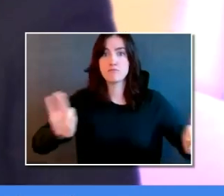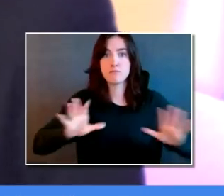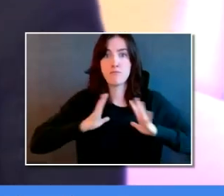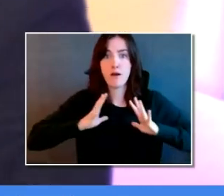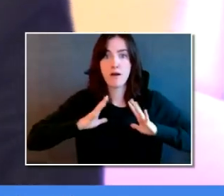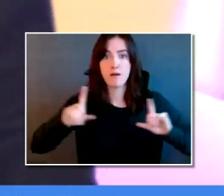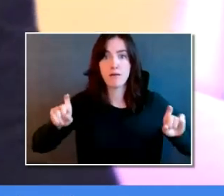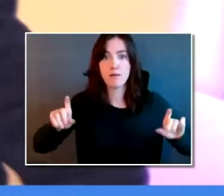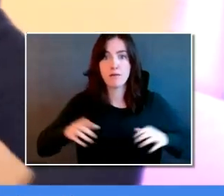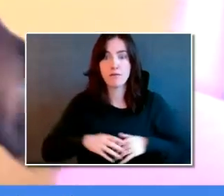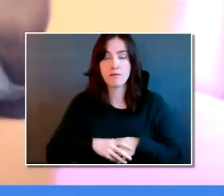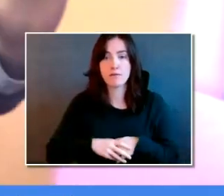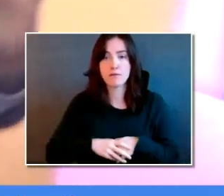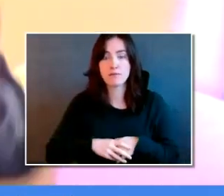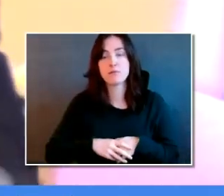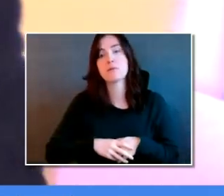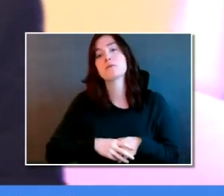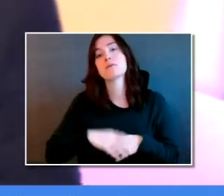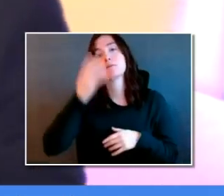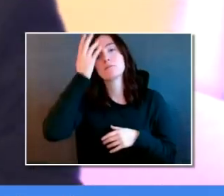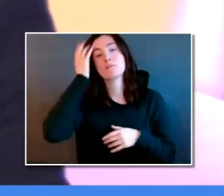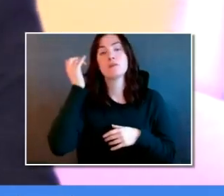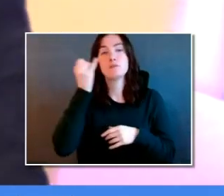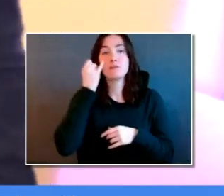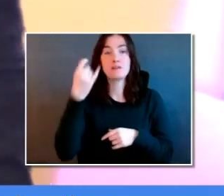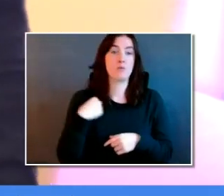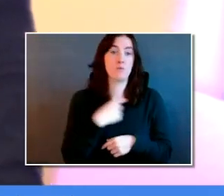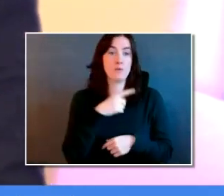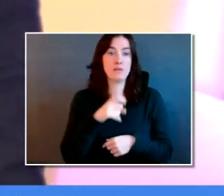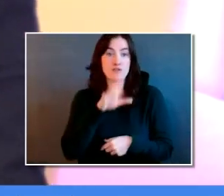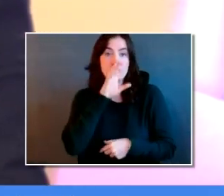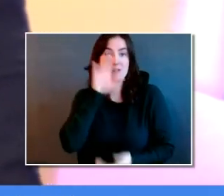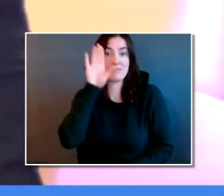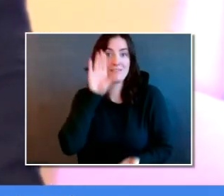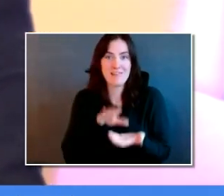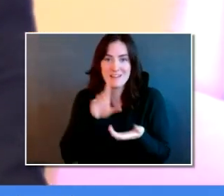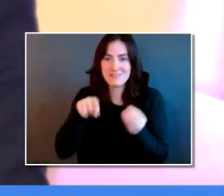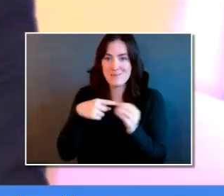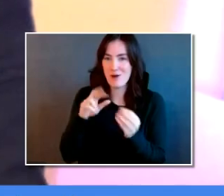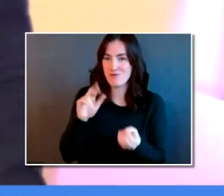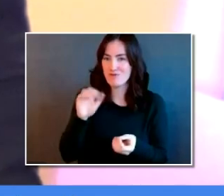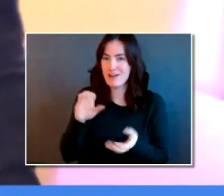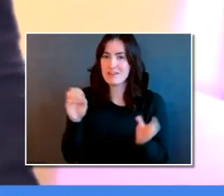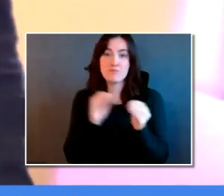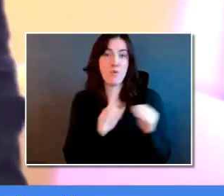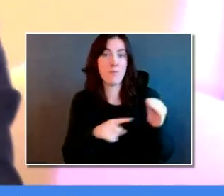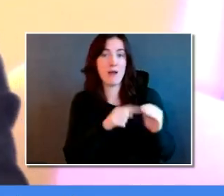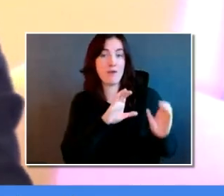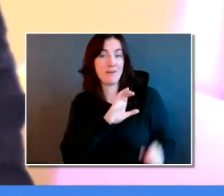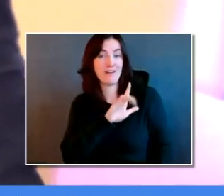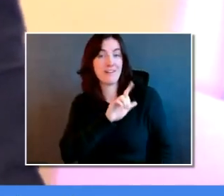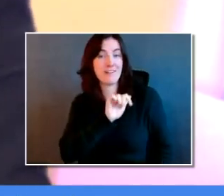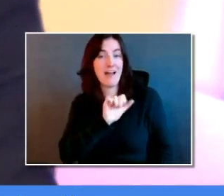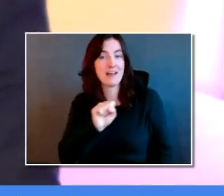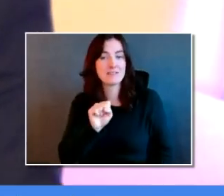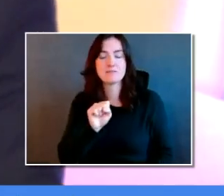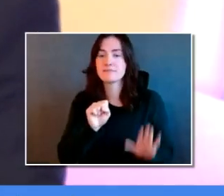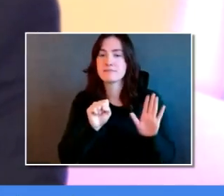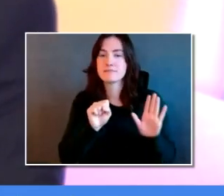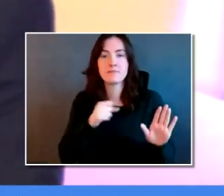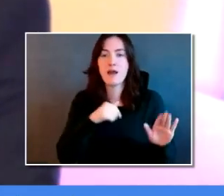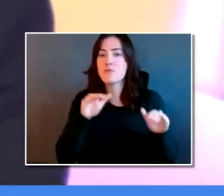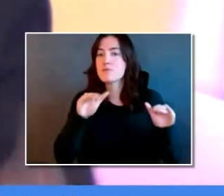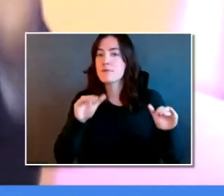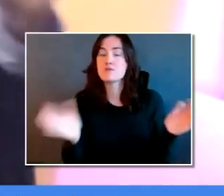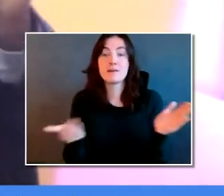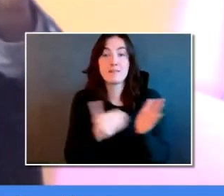So the idea that we need to talk less about race and identity and more about class, I beg to remind you again that in